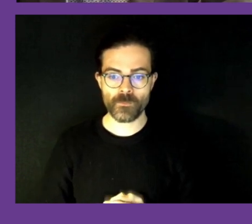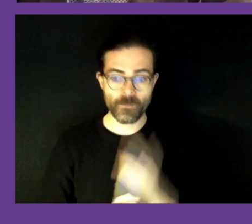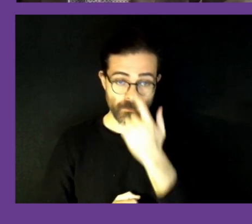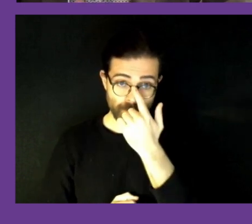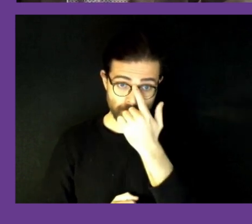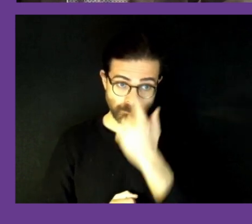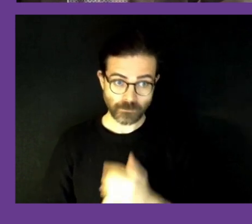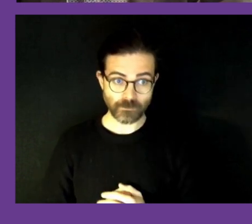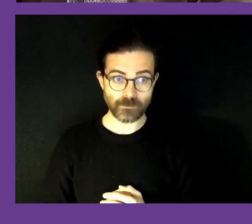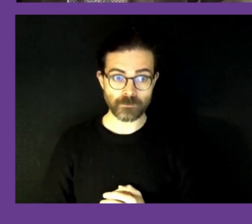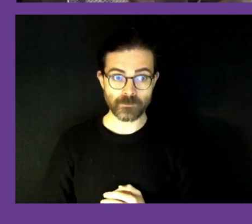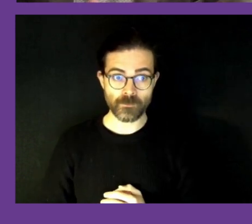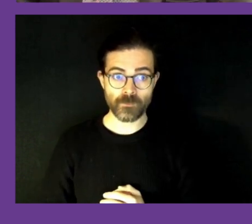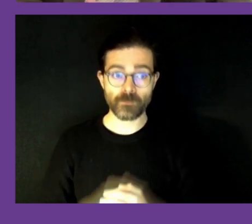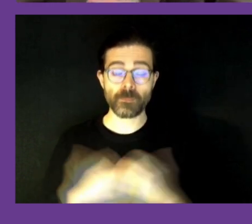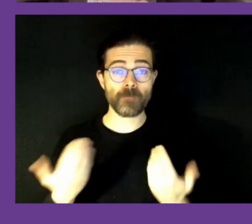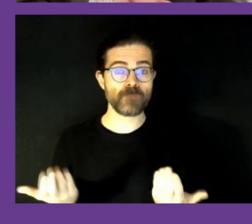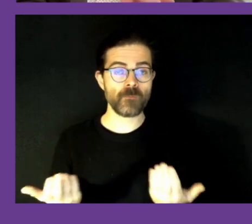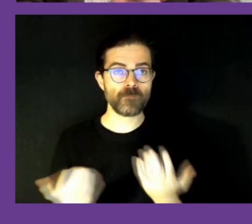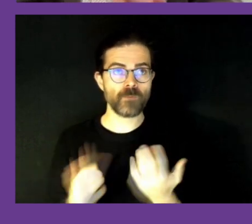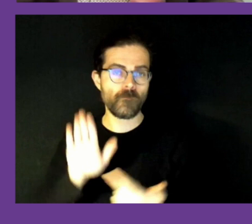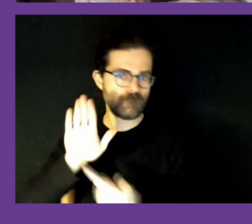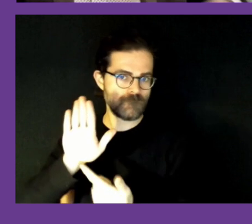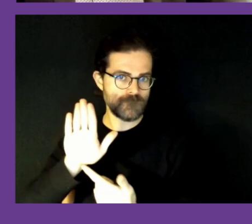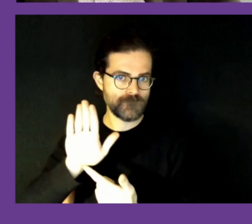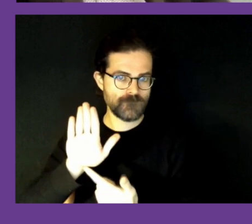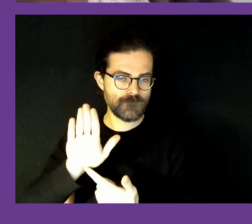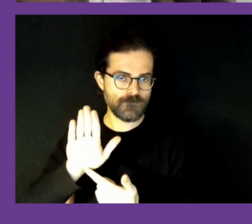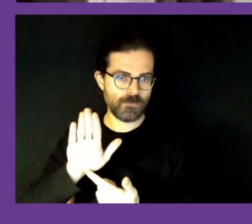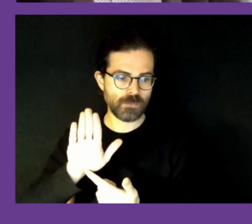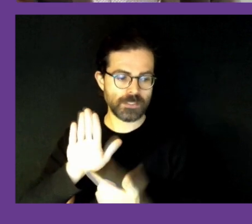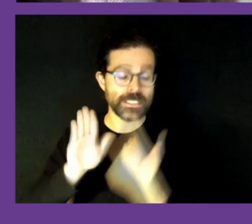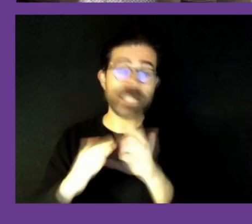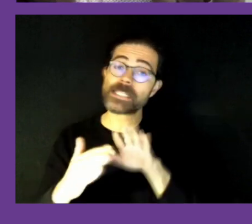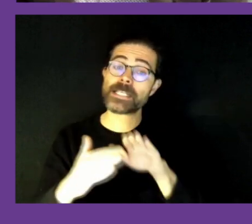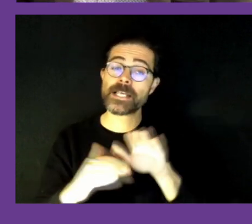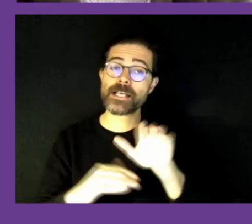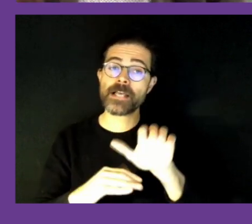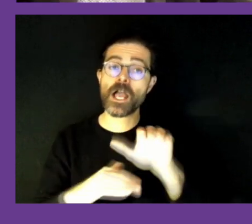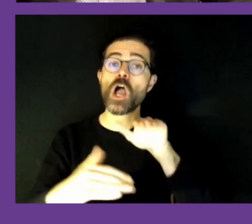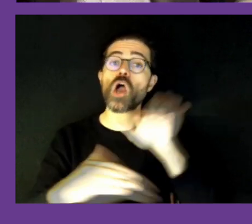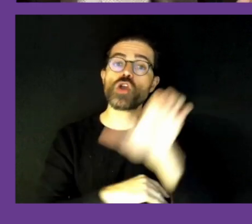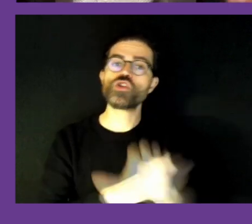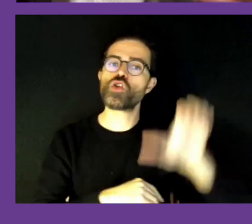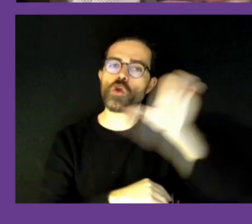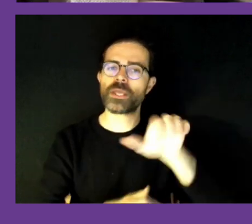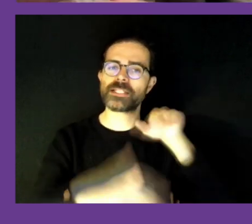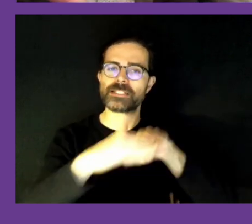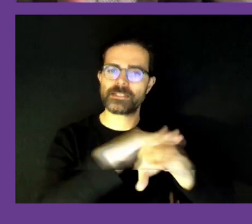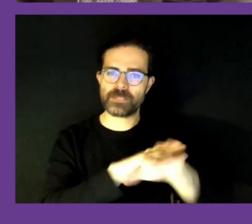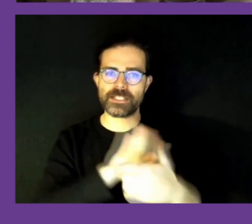and specify that requirements. For example, in the European Accessibility Act, there are some requirements also they have